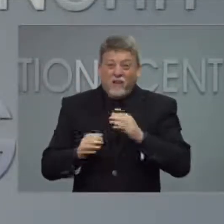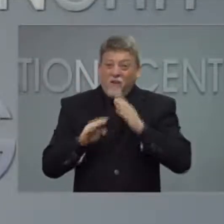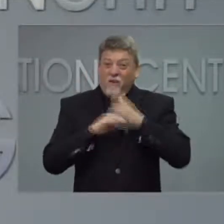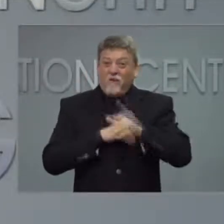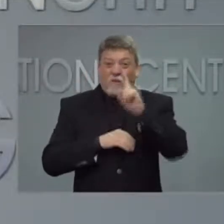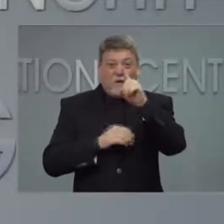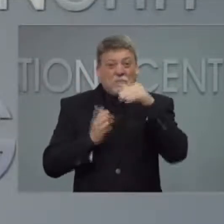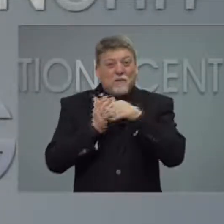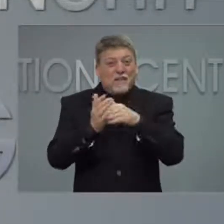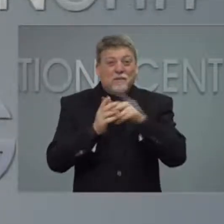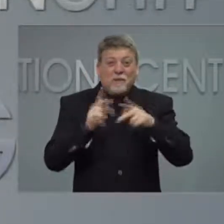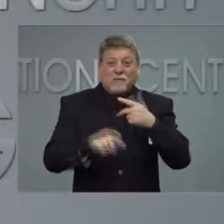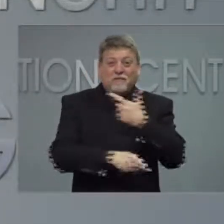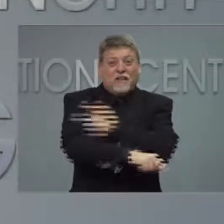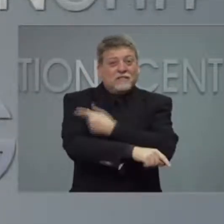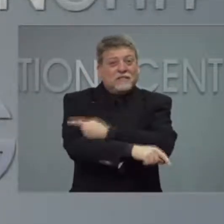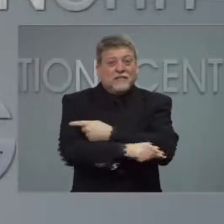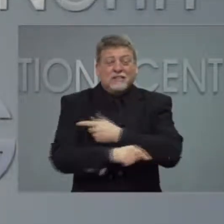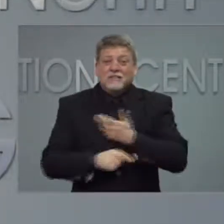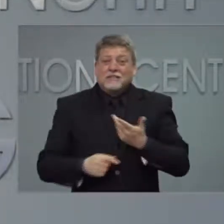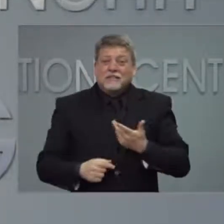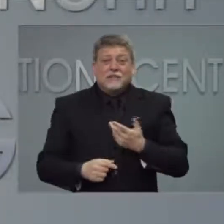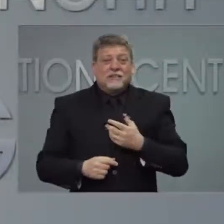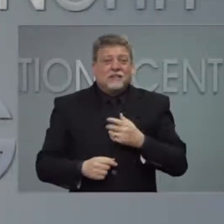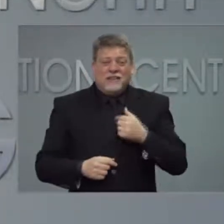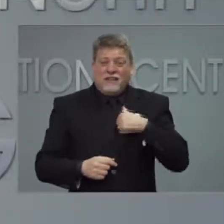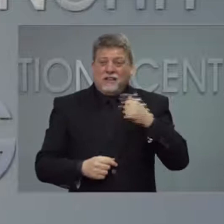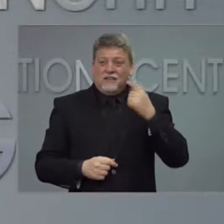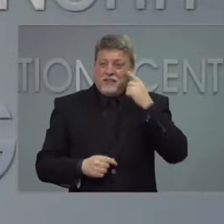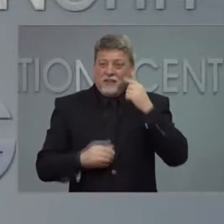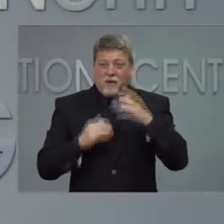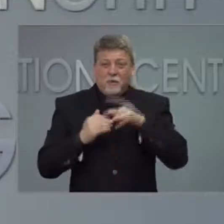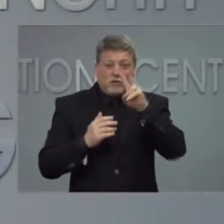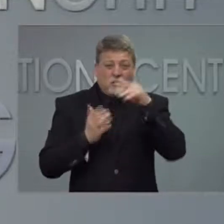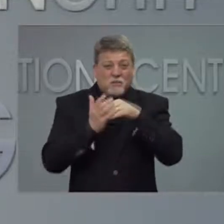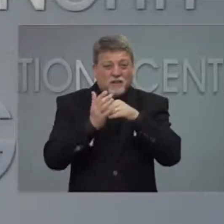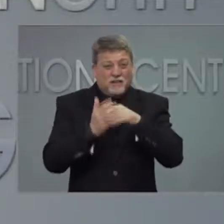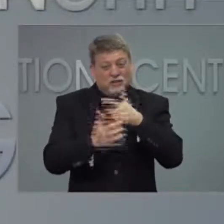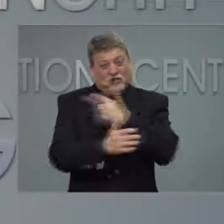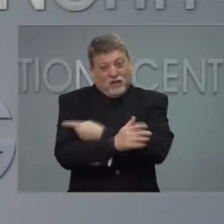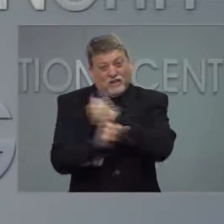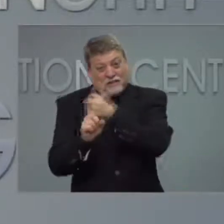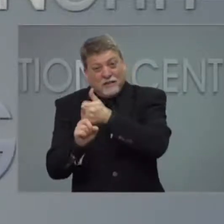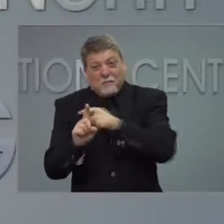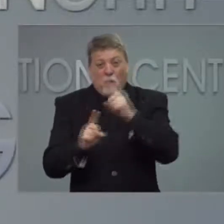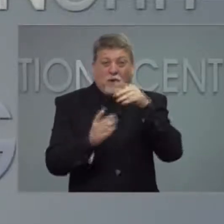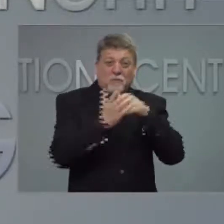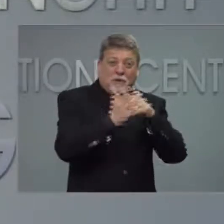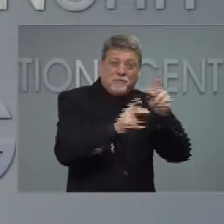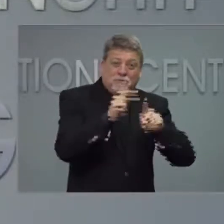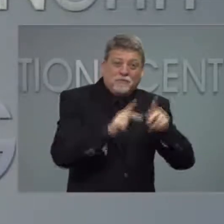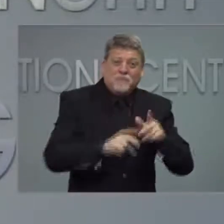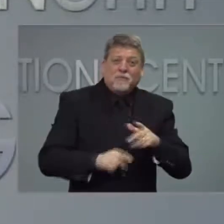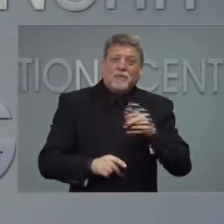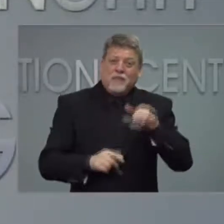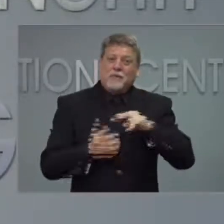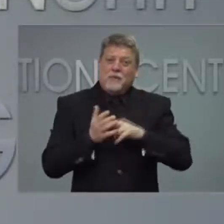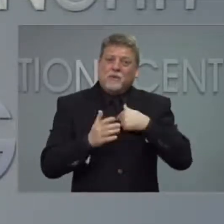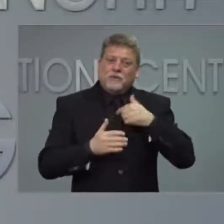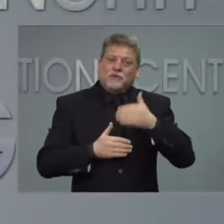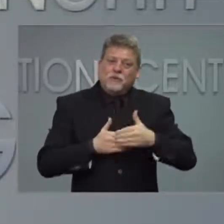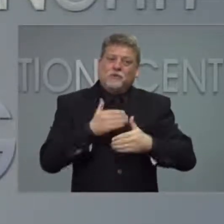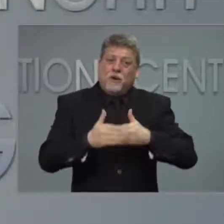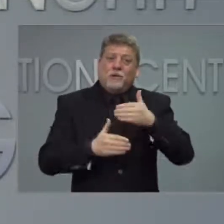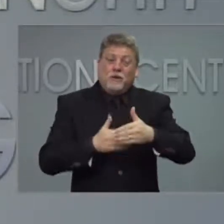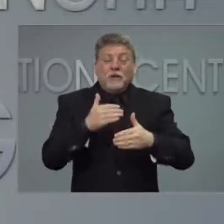million vaccines have been given, doses have been given out. Continuing to make that progress, I think it